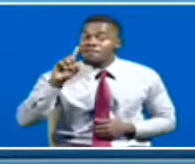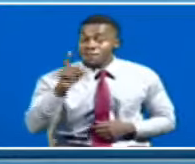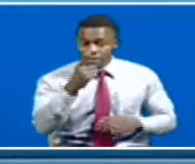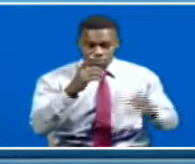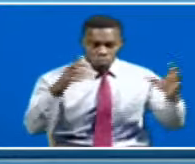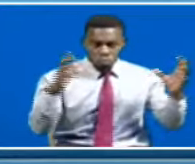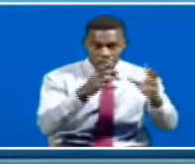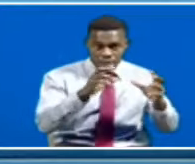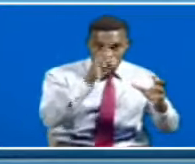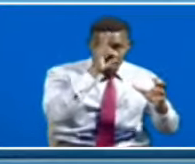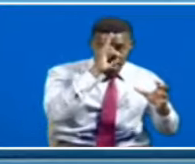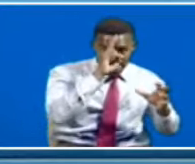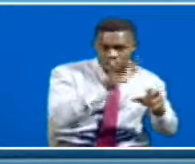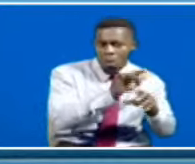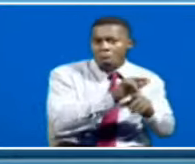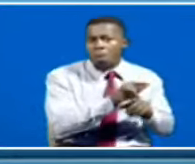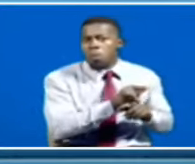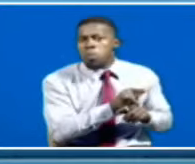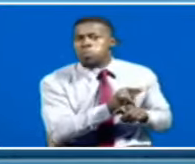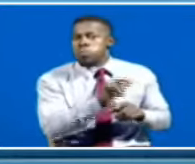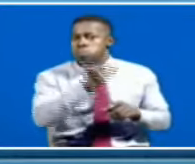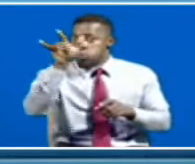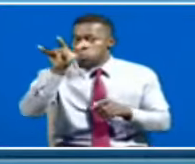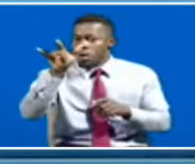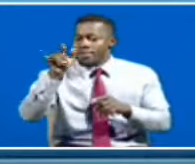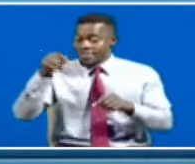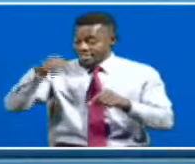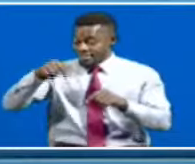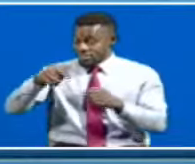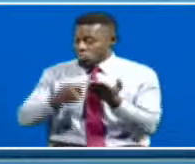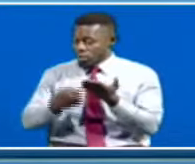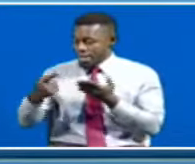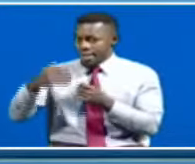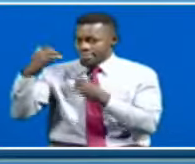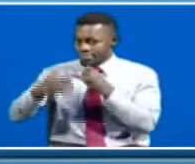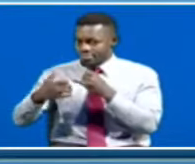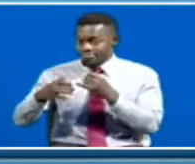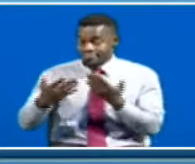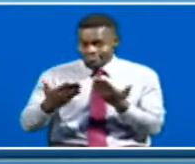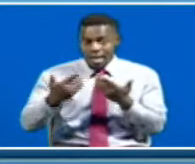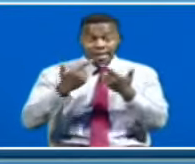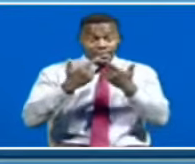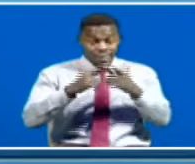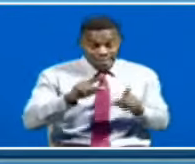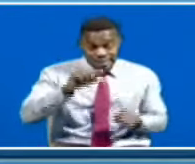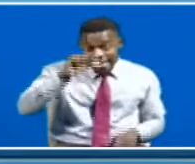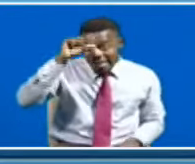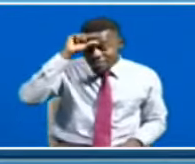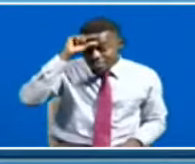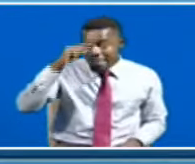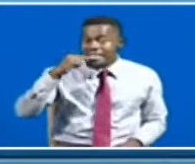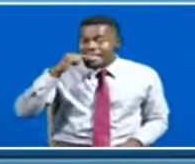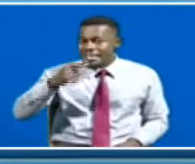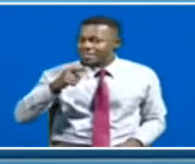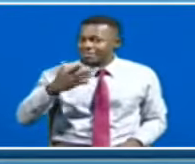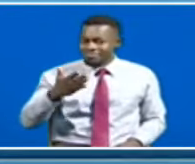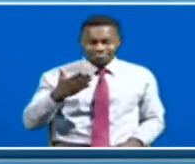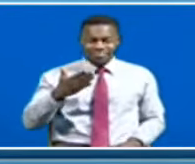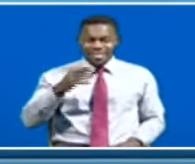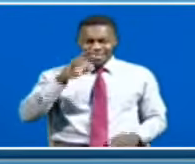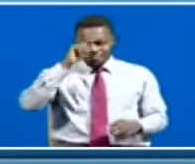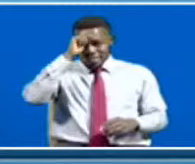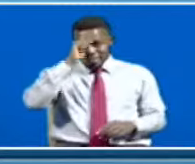the police officers was set to leave the country this weekend, even as the government announced they will appeal the High Court decision.